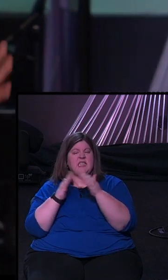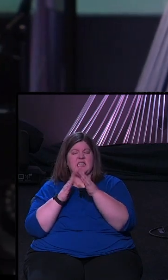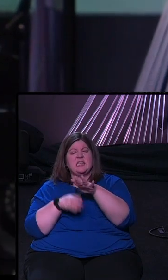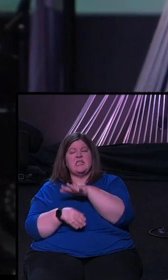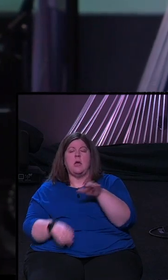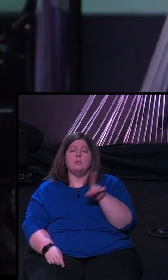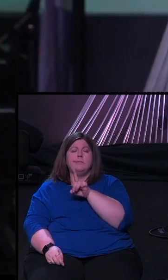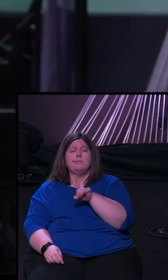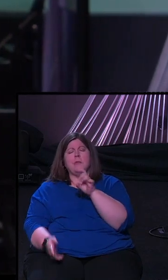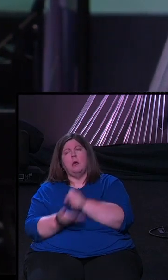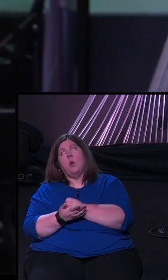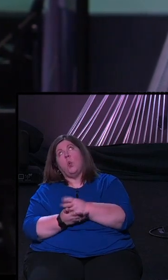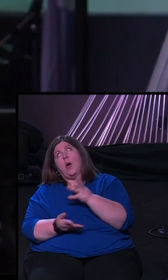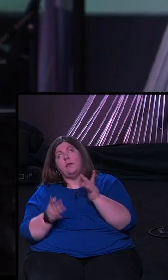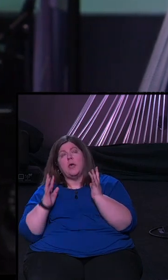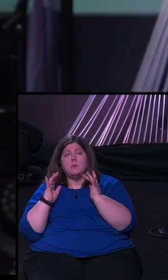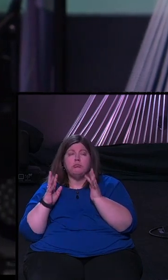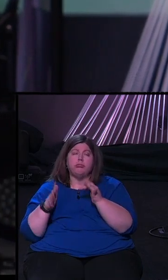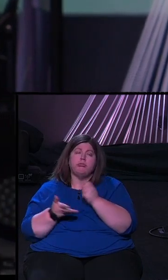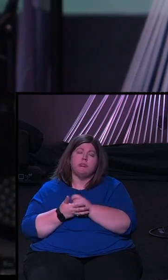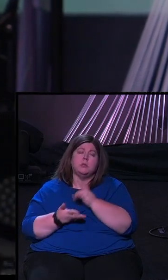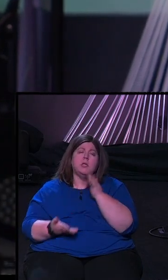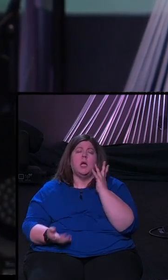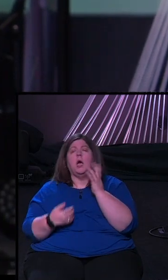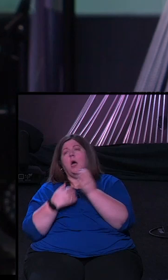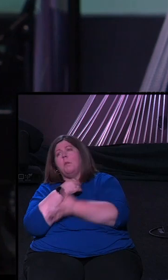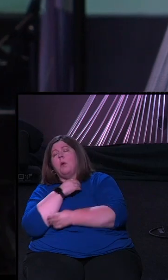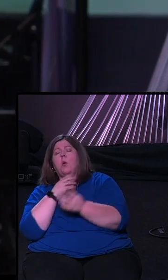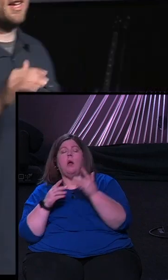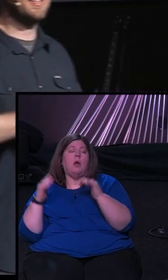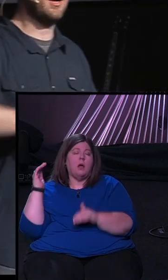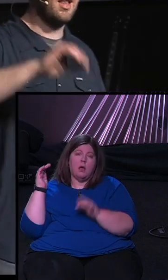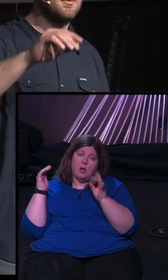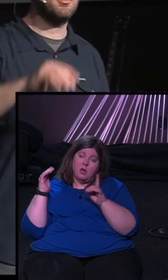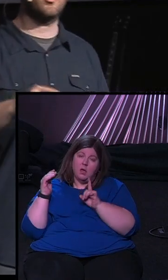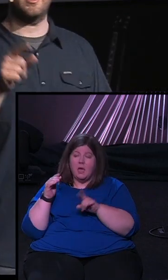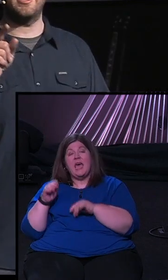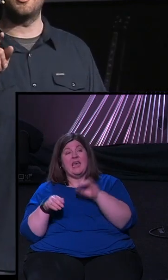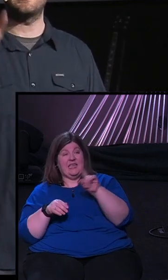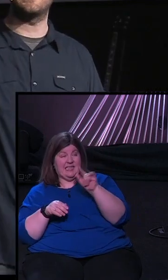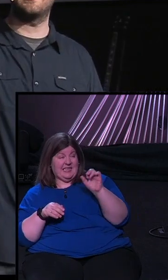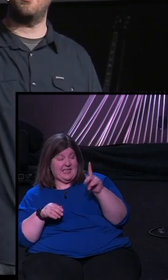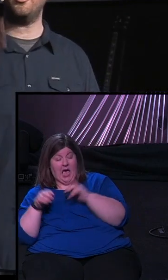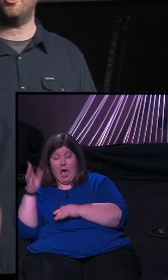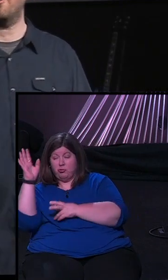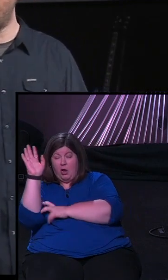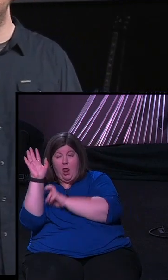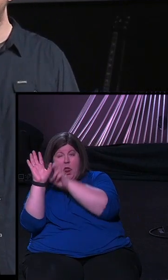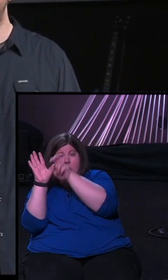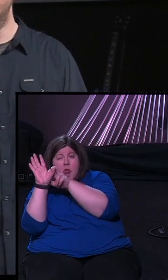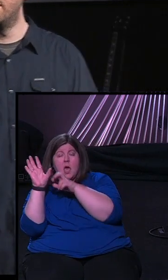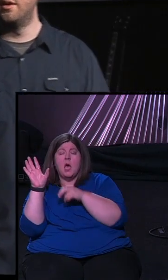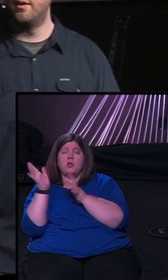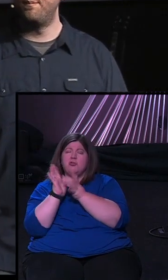of these people, all of these possessions, the disparity between the rich and the poor is distinct. And Zach climbs up a tree, and Jesus says, I want to go to your